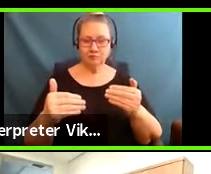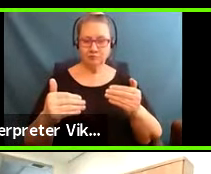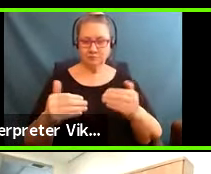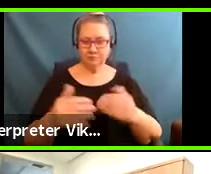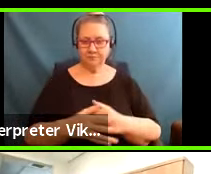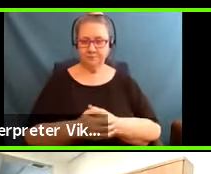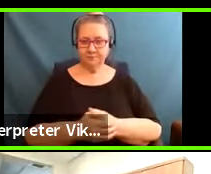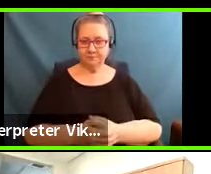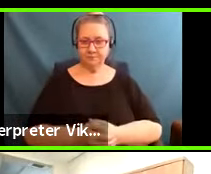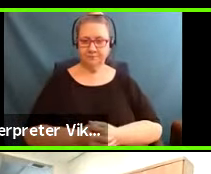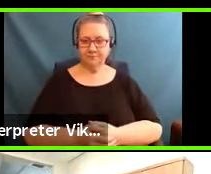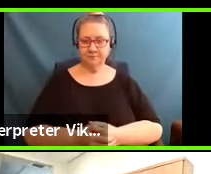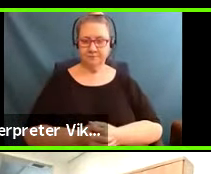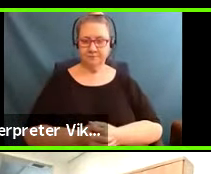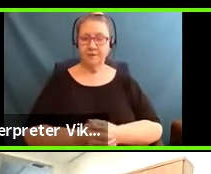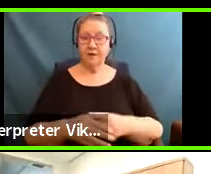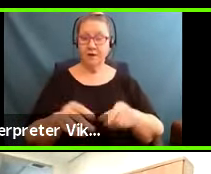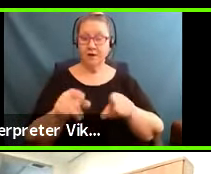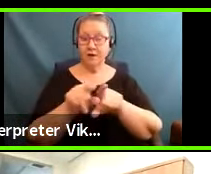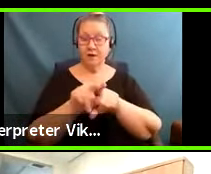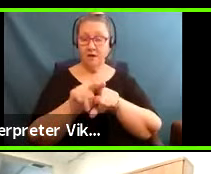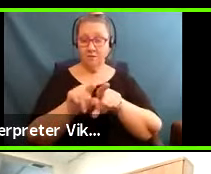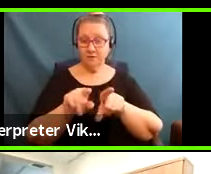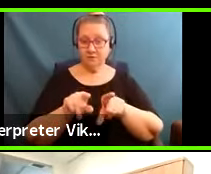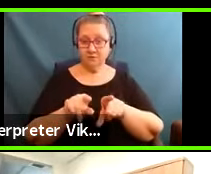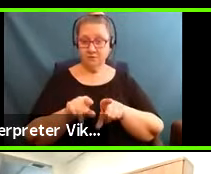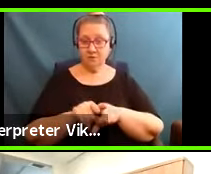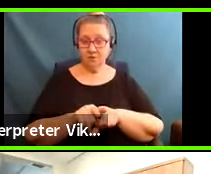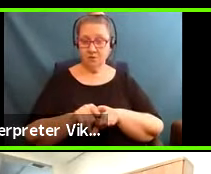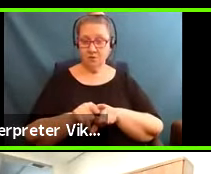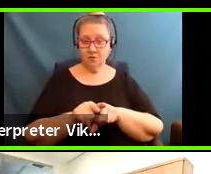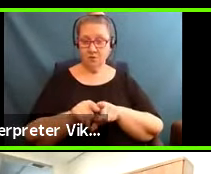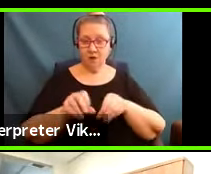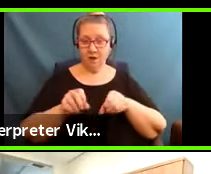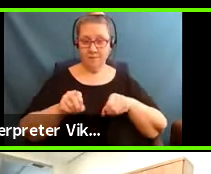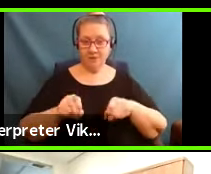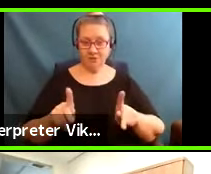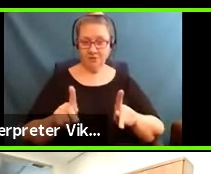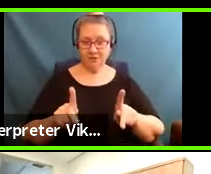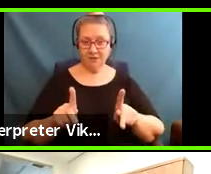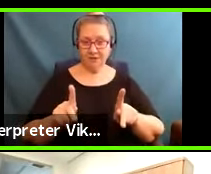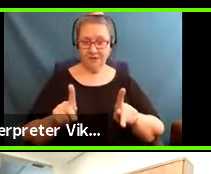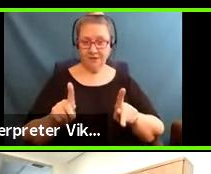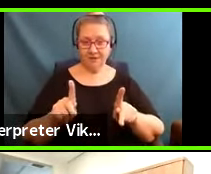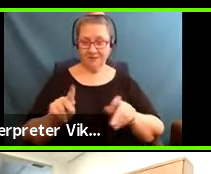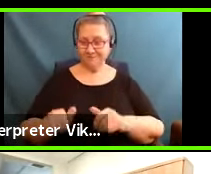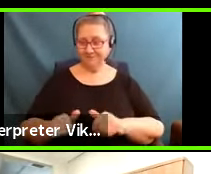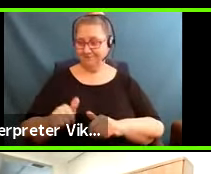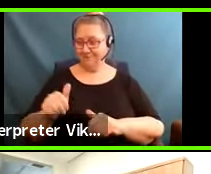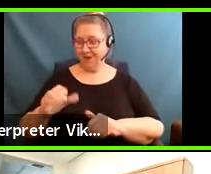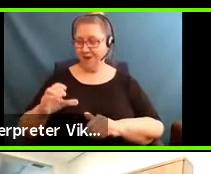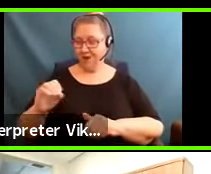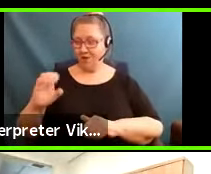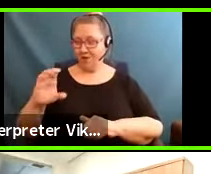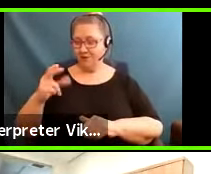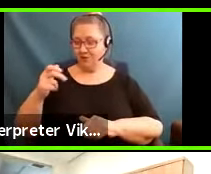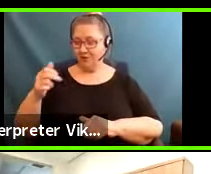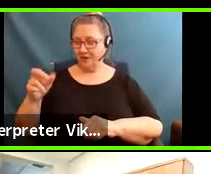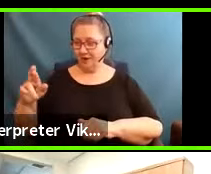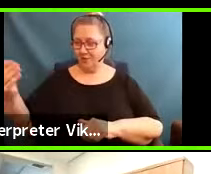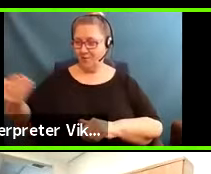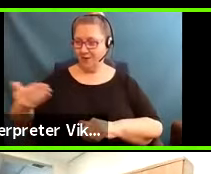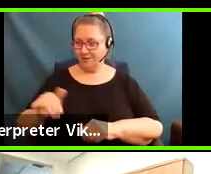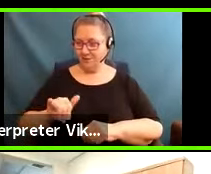I want to also give an opportunity for my co-chairs to offer a brief welcome as well.